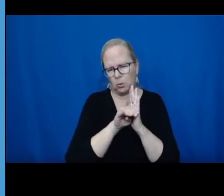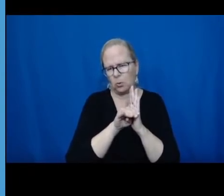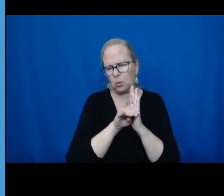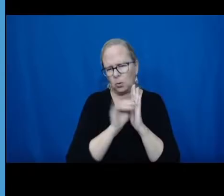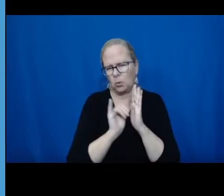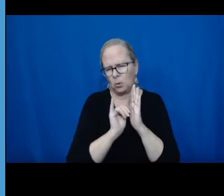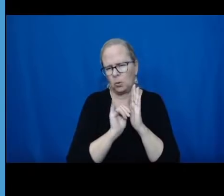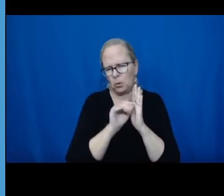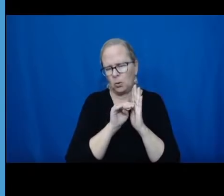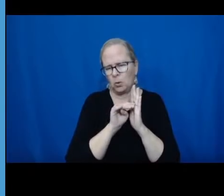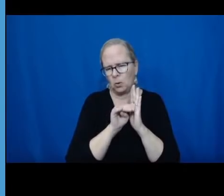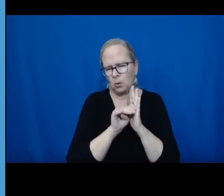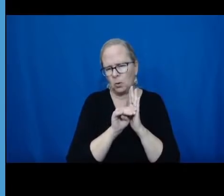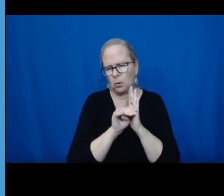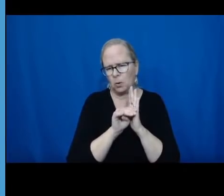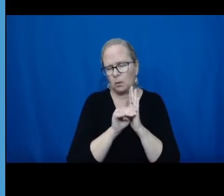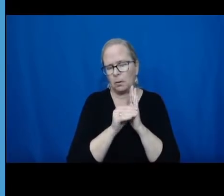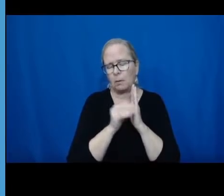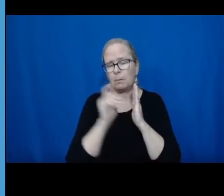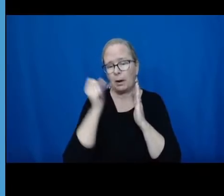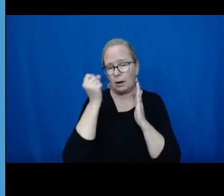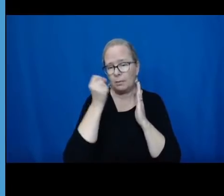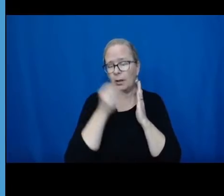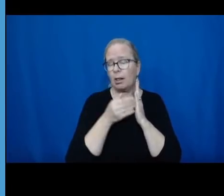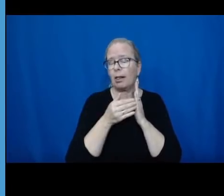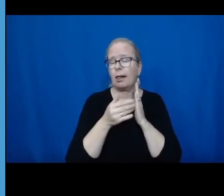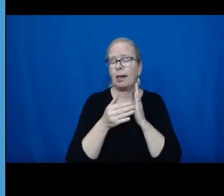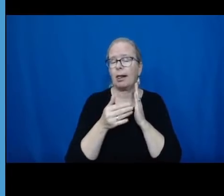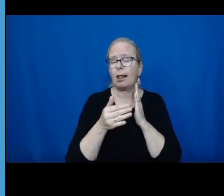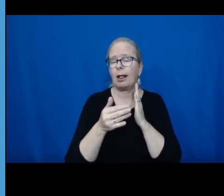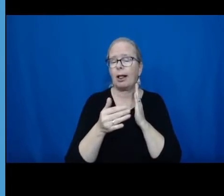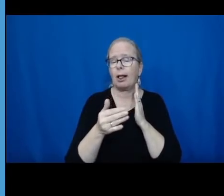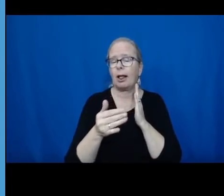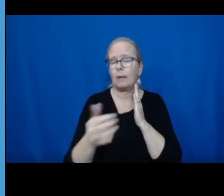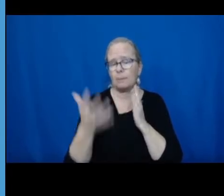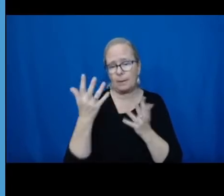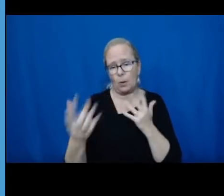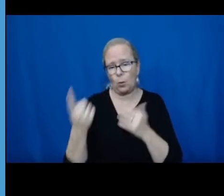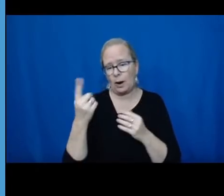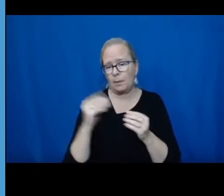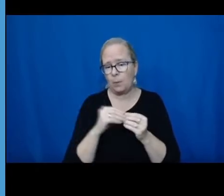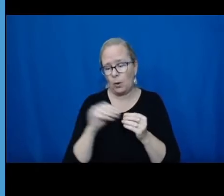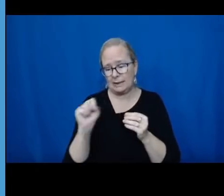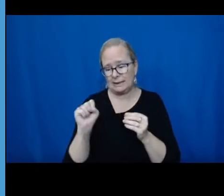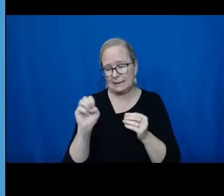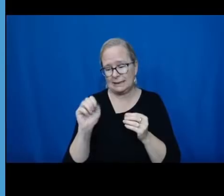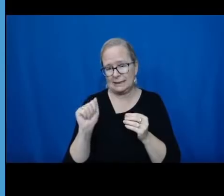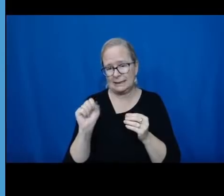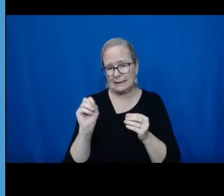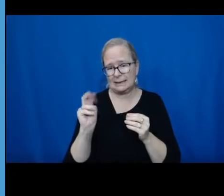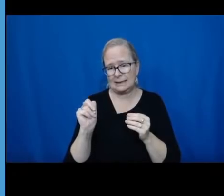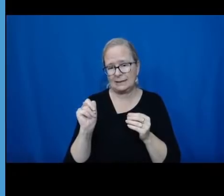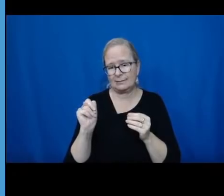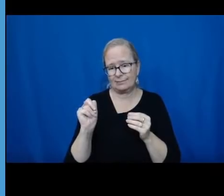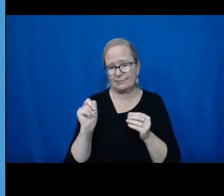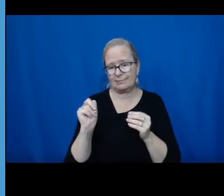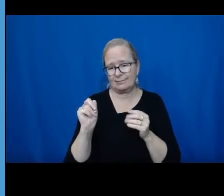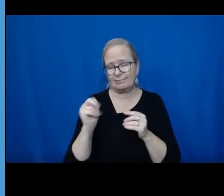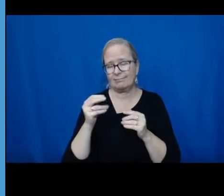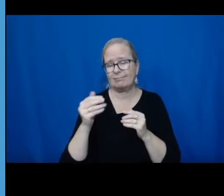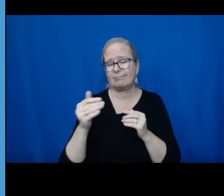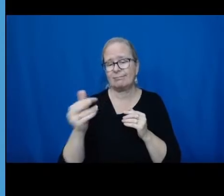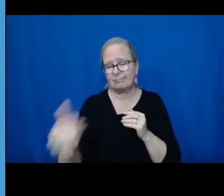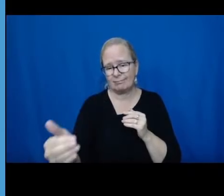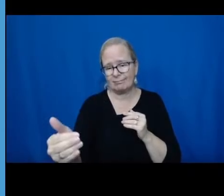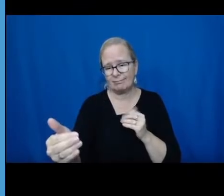We get to a point where most people in the population have some form of protection, whether that's been through vaccine or not. And just this